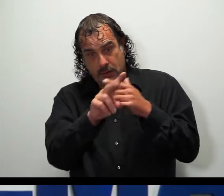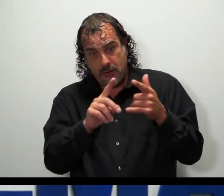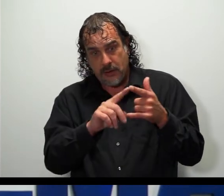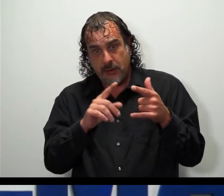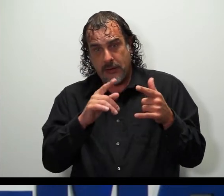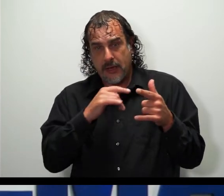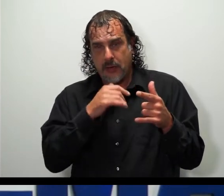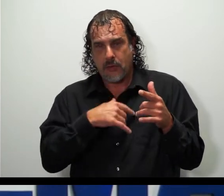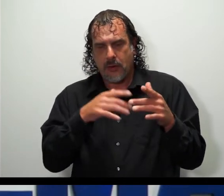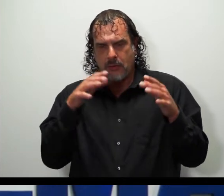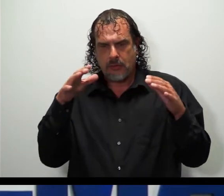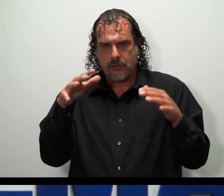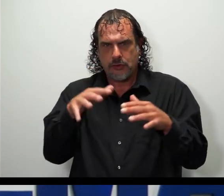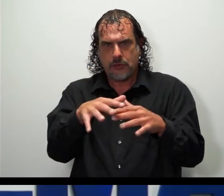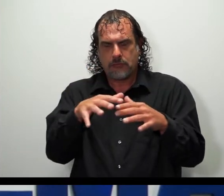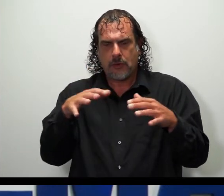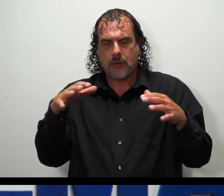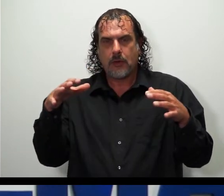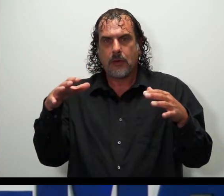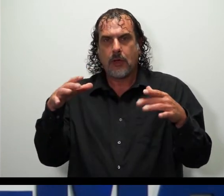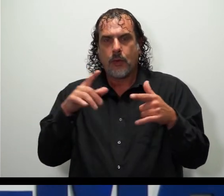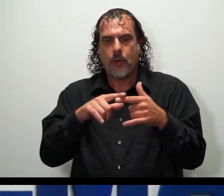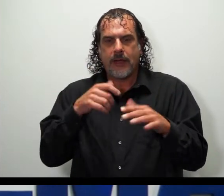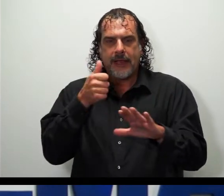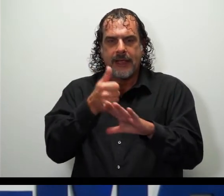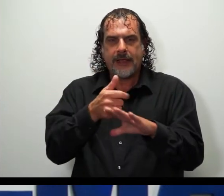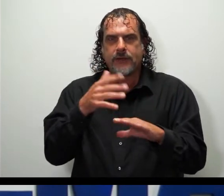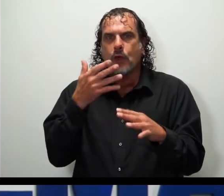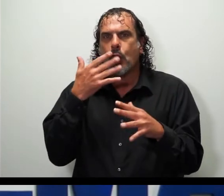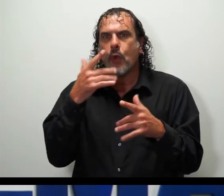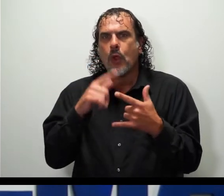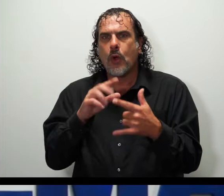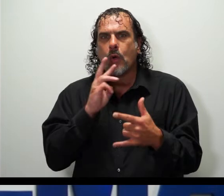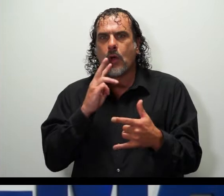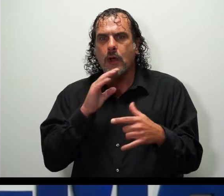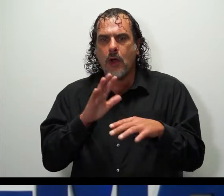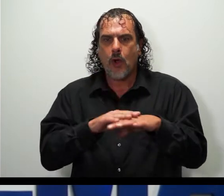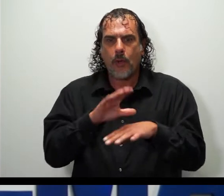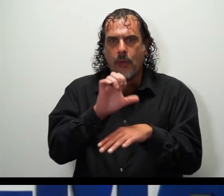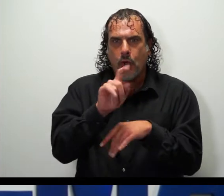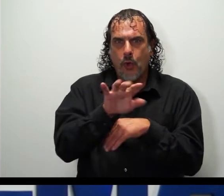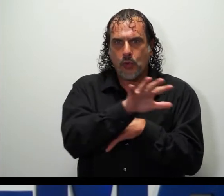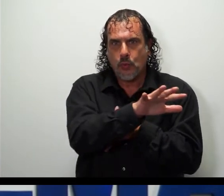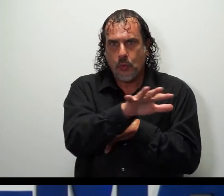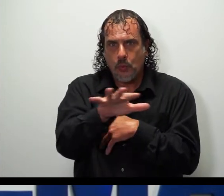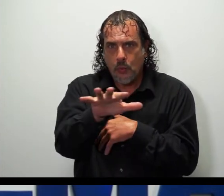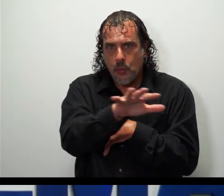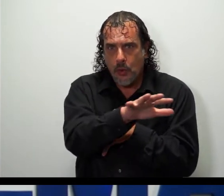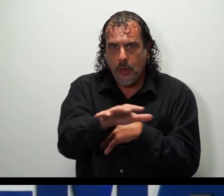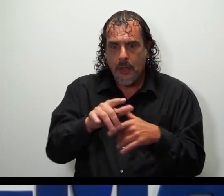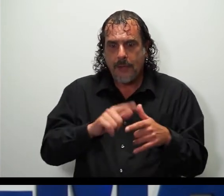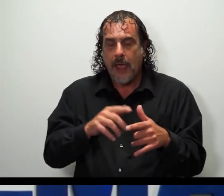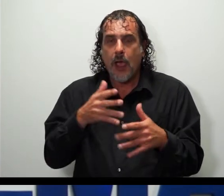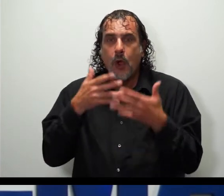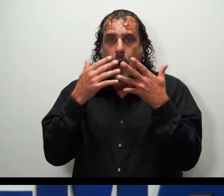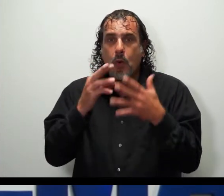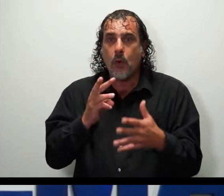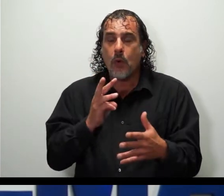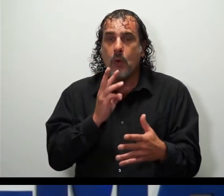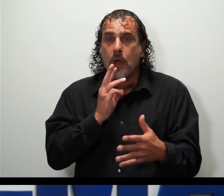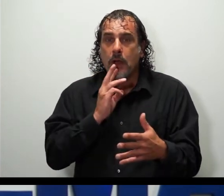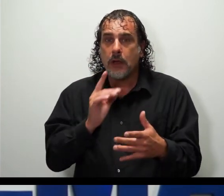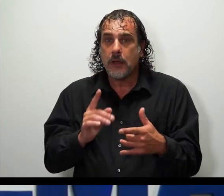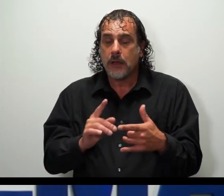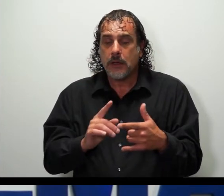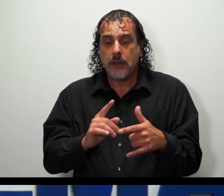rapidly de-intensify once it reaches somewhat cooler water temperatures along the coast. But those cool waters do